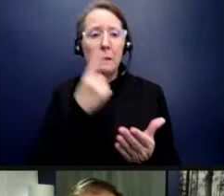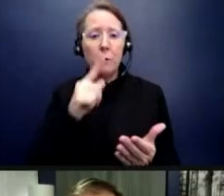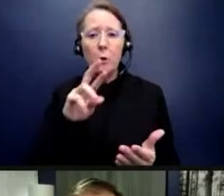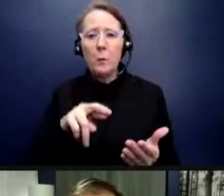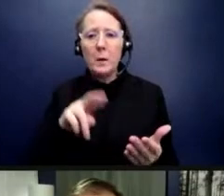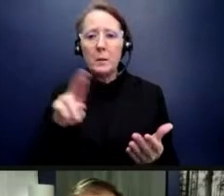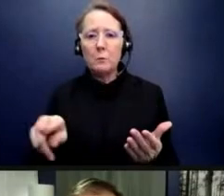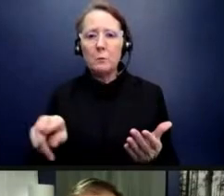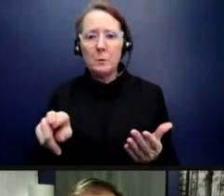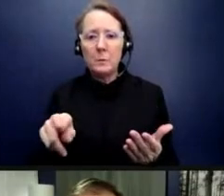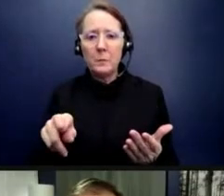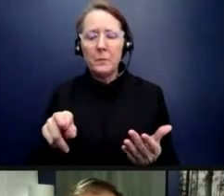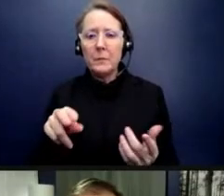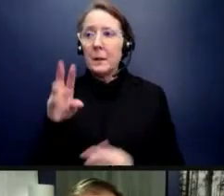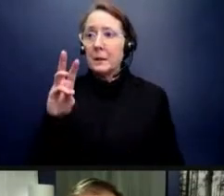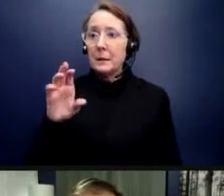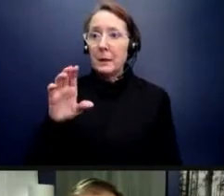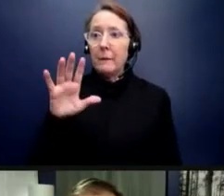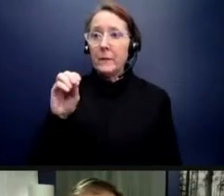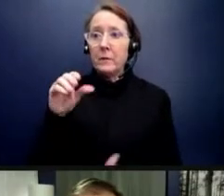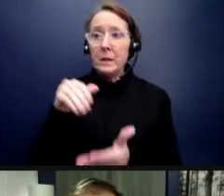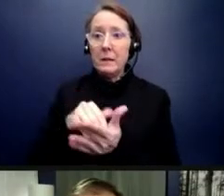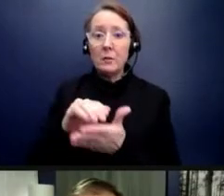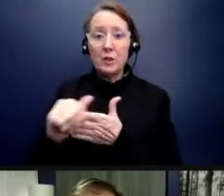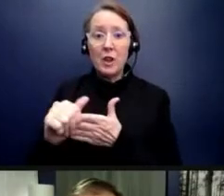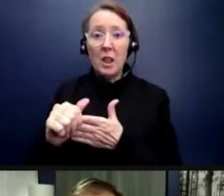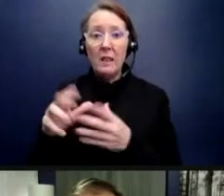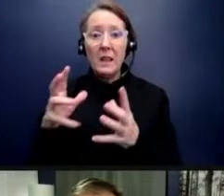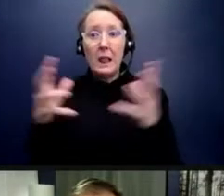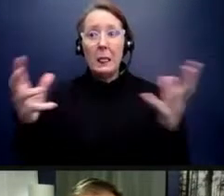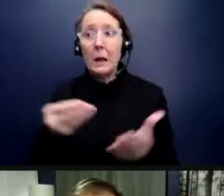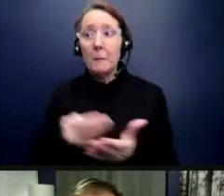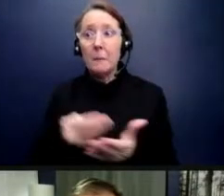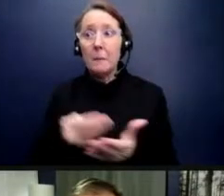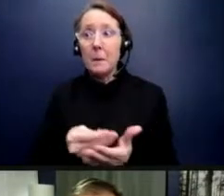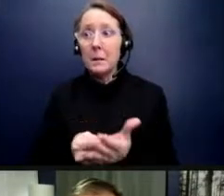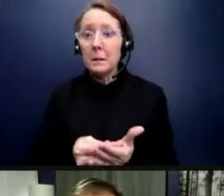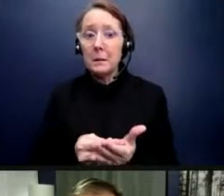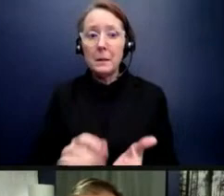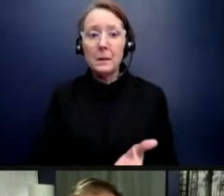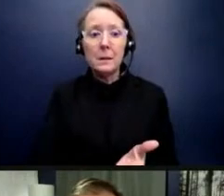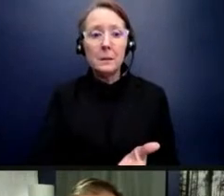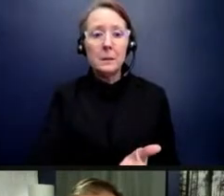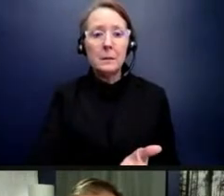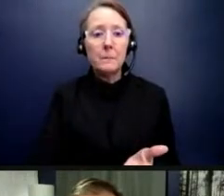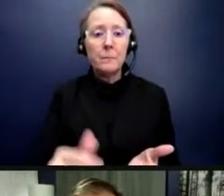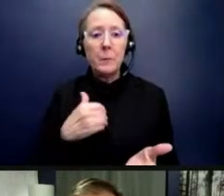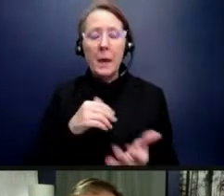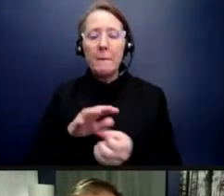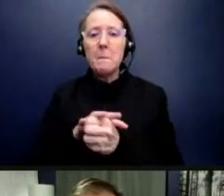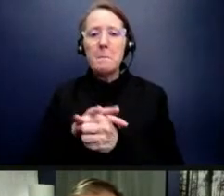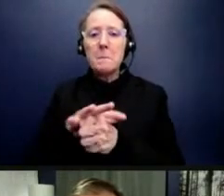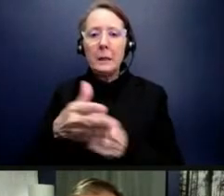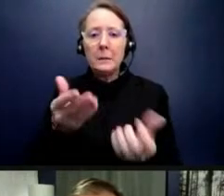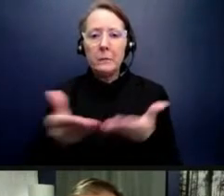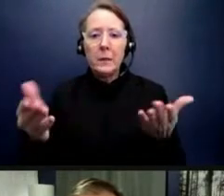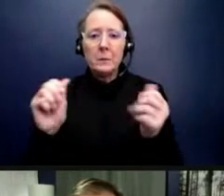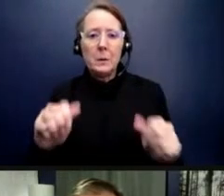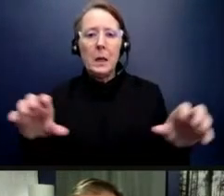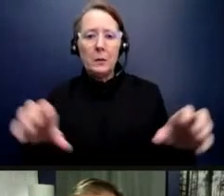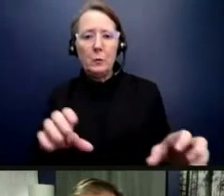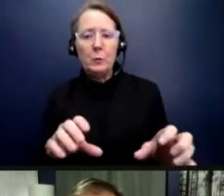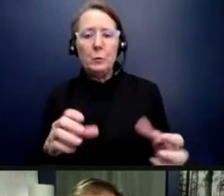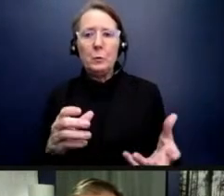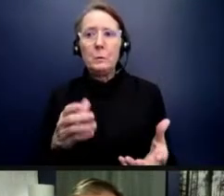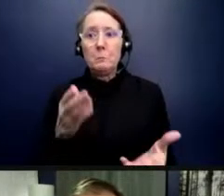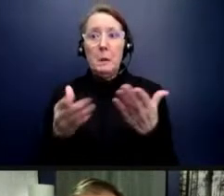it's $650,000. I mean, that's a lot. There are plenty of things that we could do. Perhaps we could buy